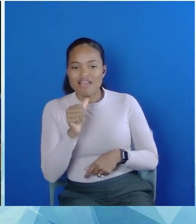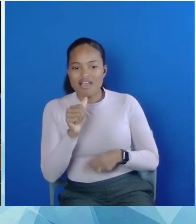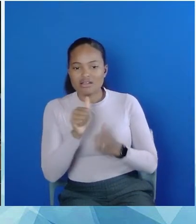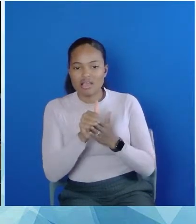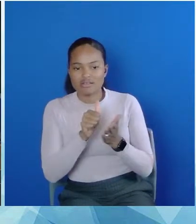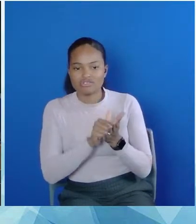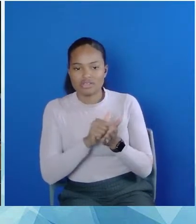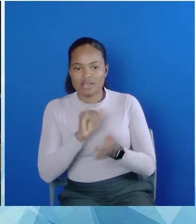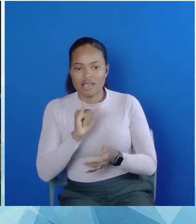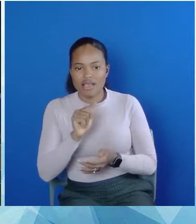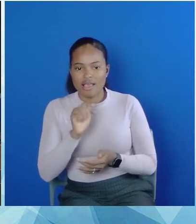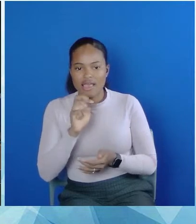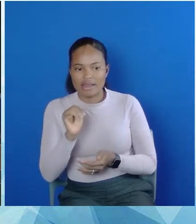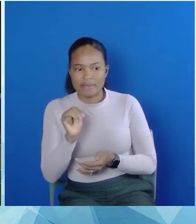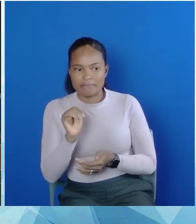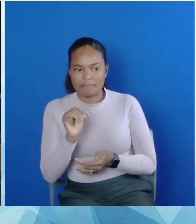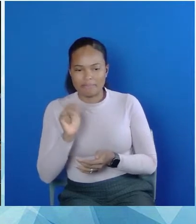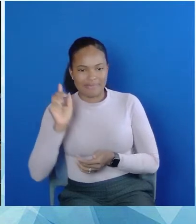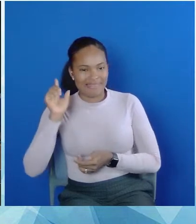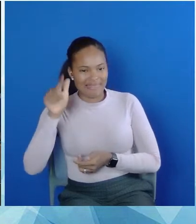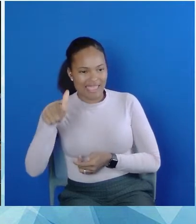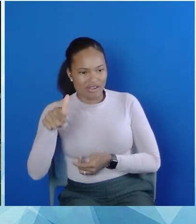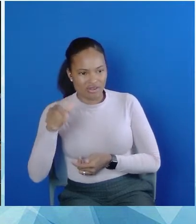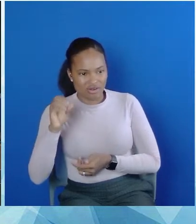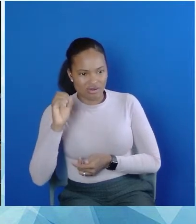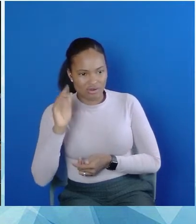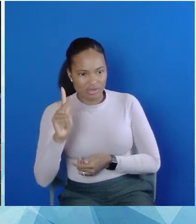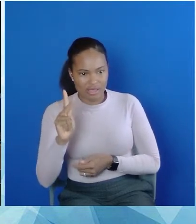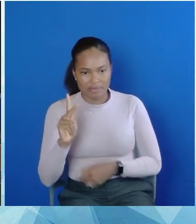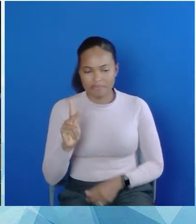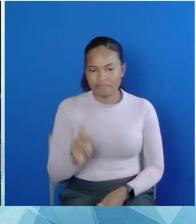agenda. Okay?